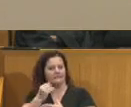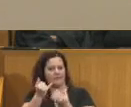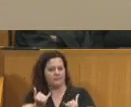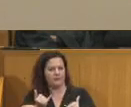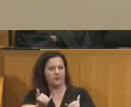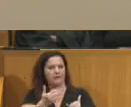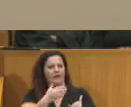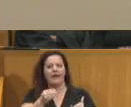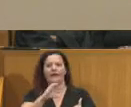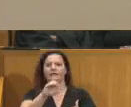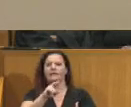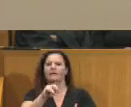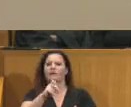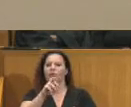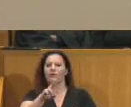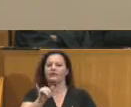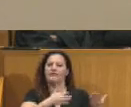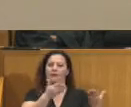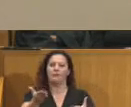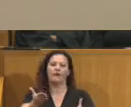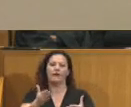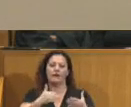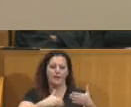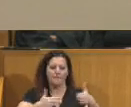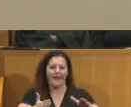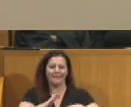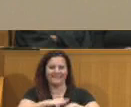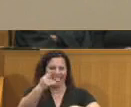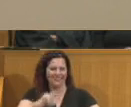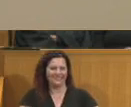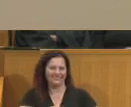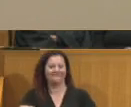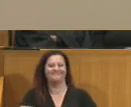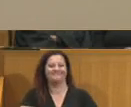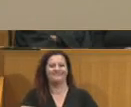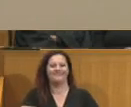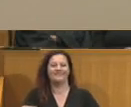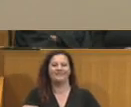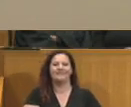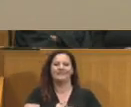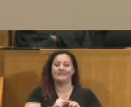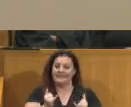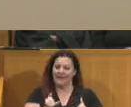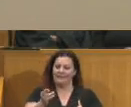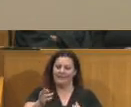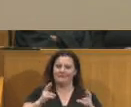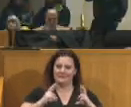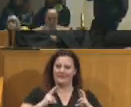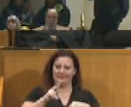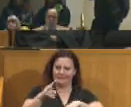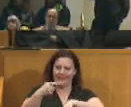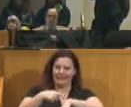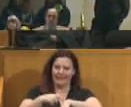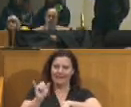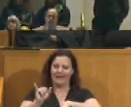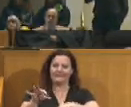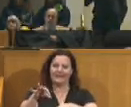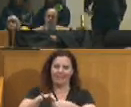he served the remaining term of Malcolm Graham, and then 2013 to 2019.